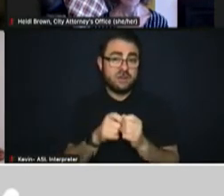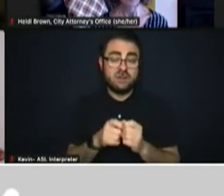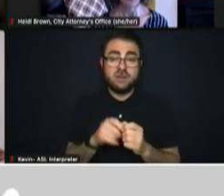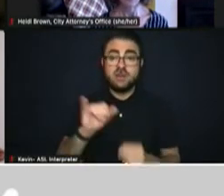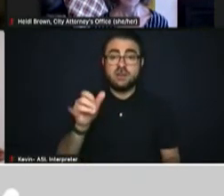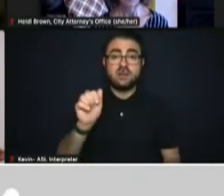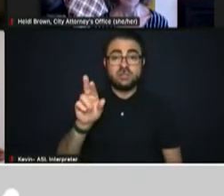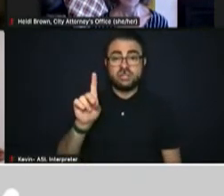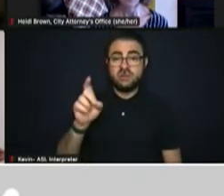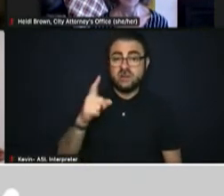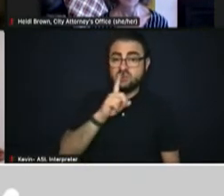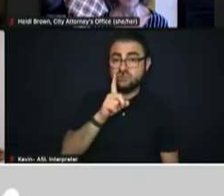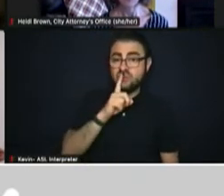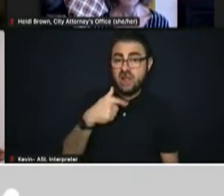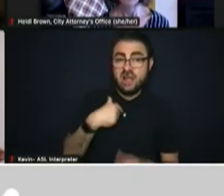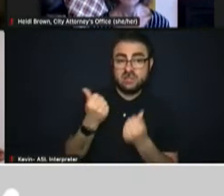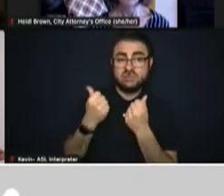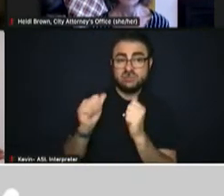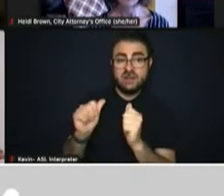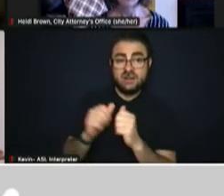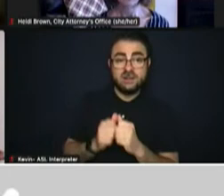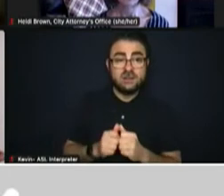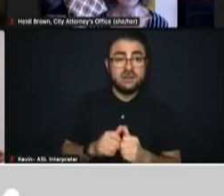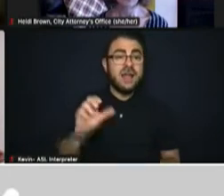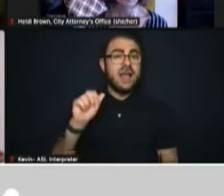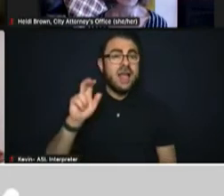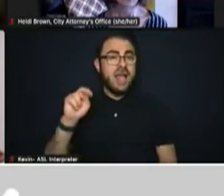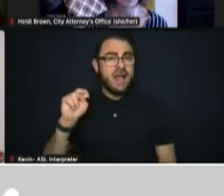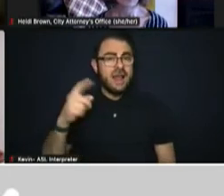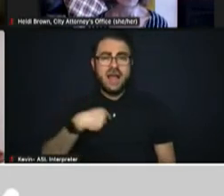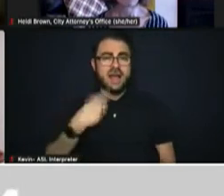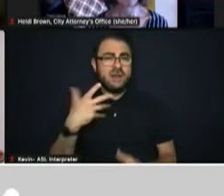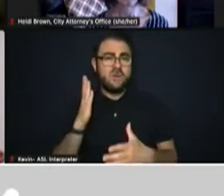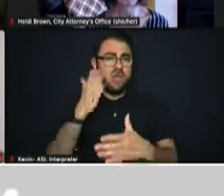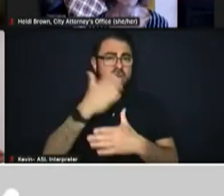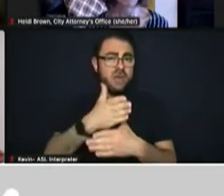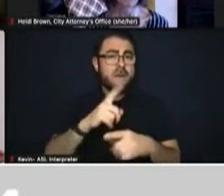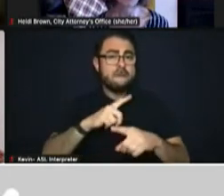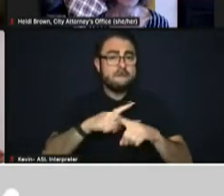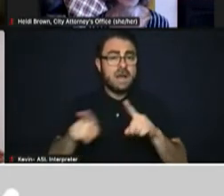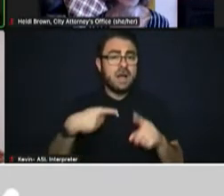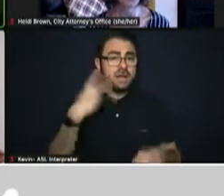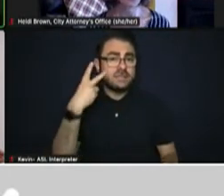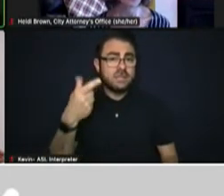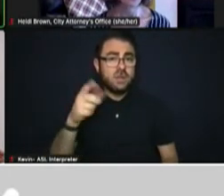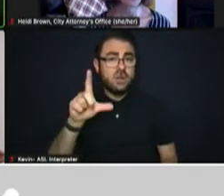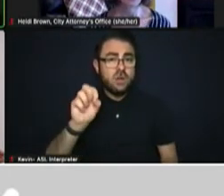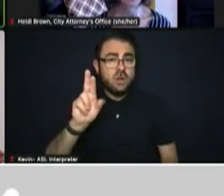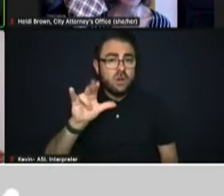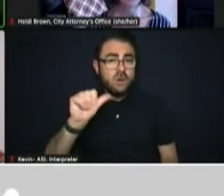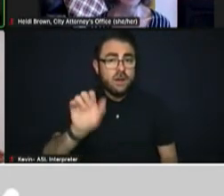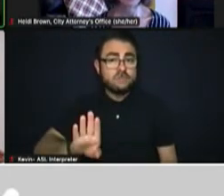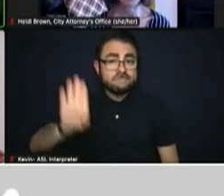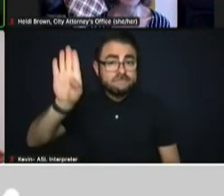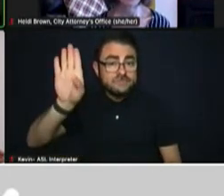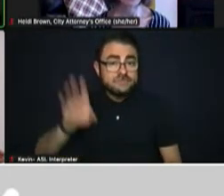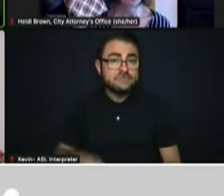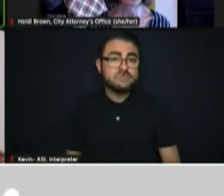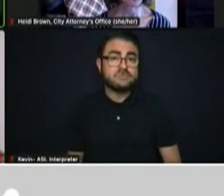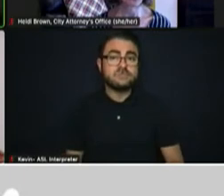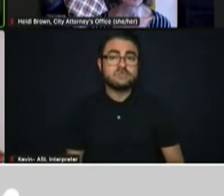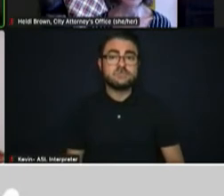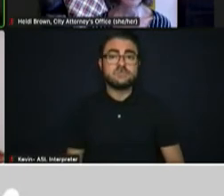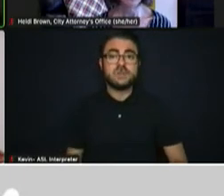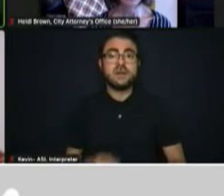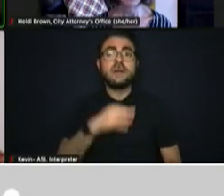I can try, Pastor Weiser. Can I jump in? I don't mean to interrupt. I see that Gloria has her hand up. Okay. We didn't see